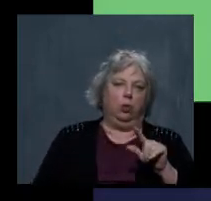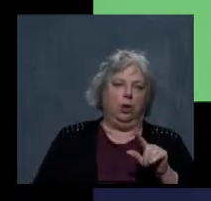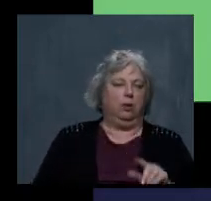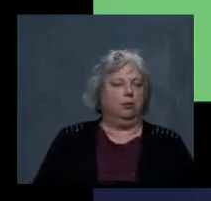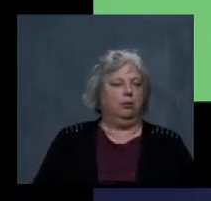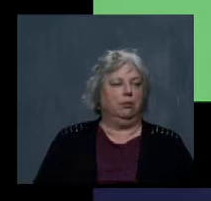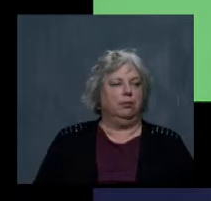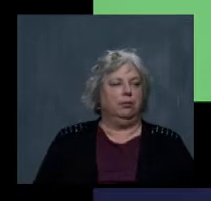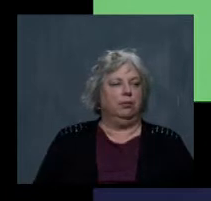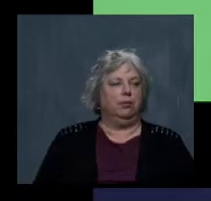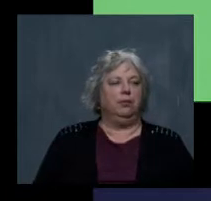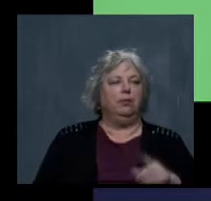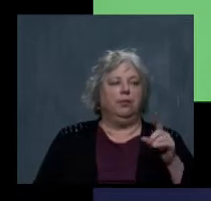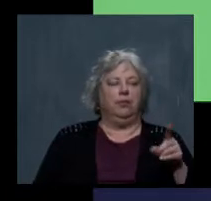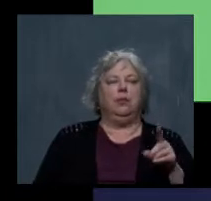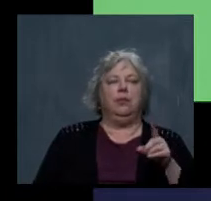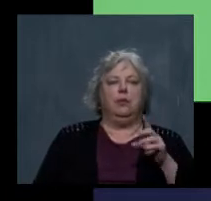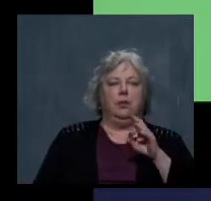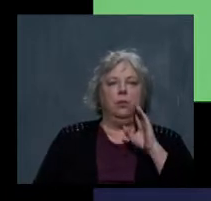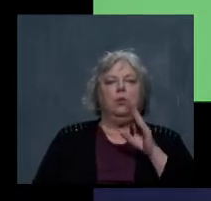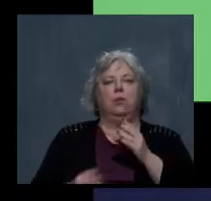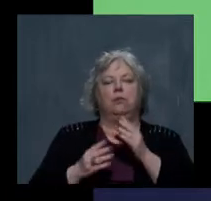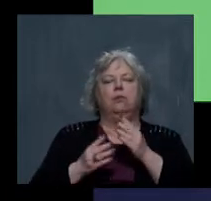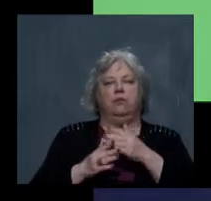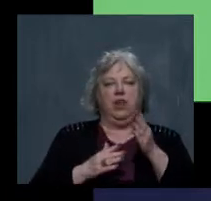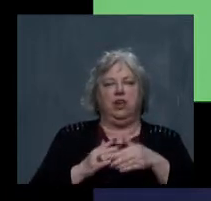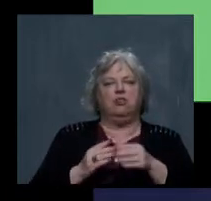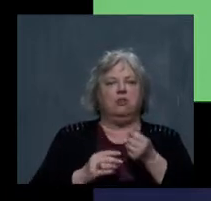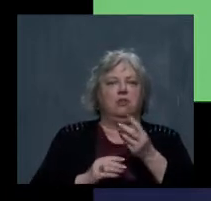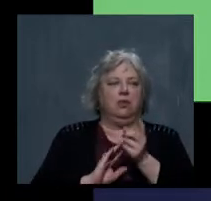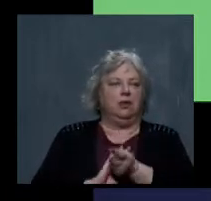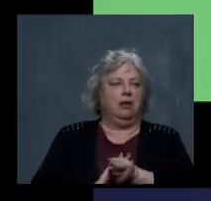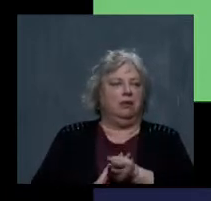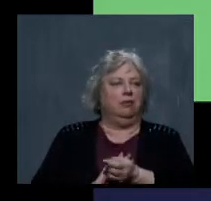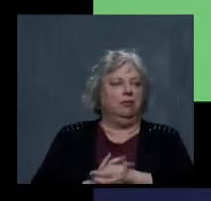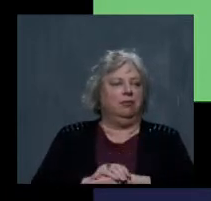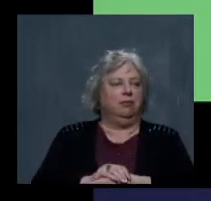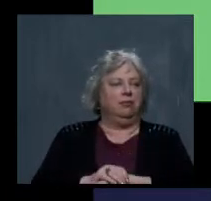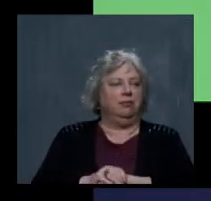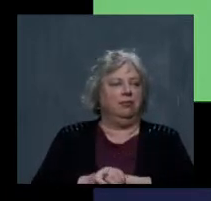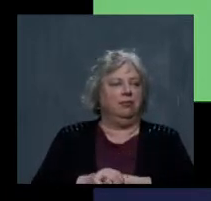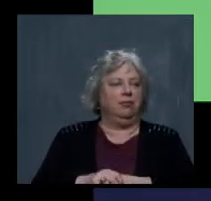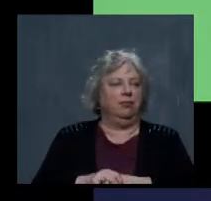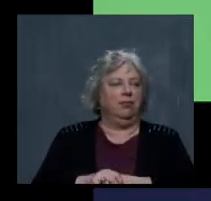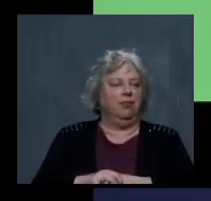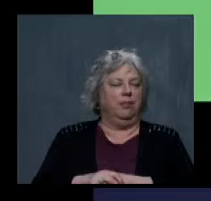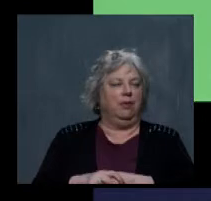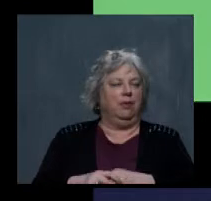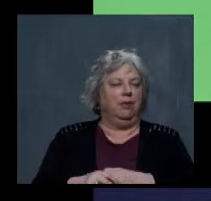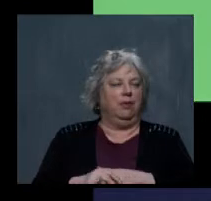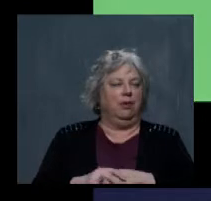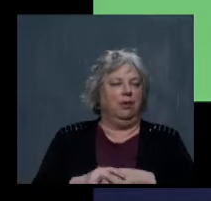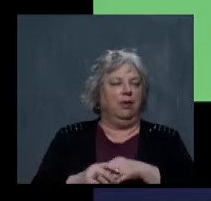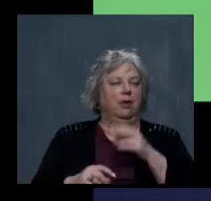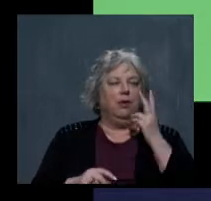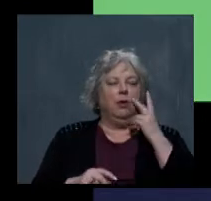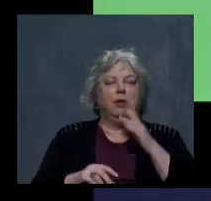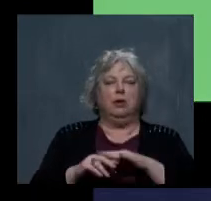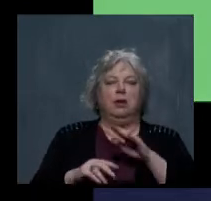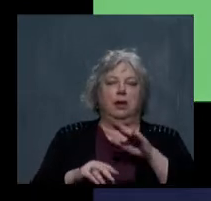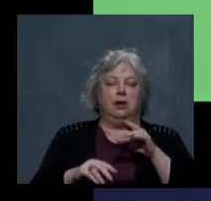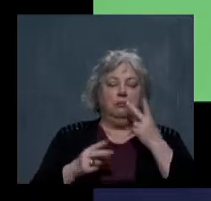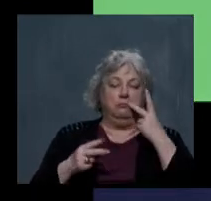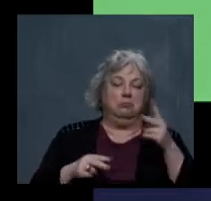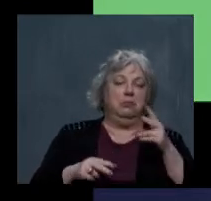This will be over in a few seconds. Yeah, you can see on the north leg on Taylor Loop, the vehicles are queuing.